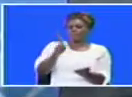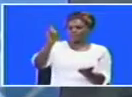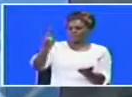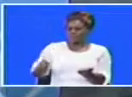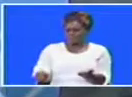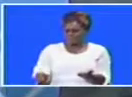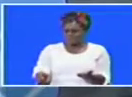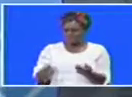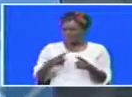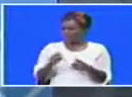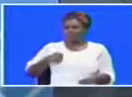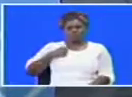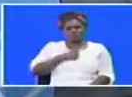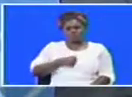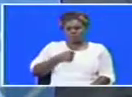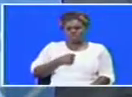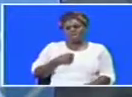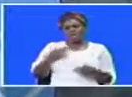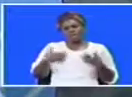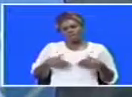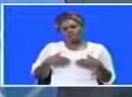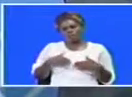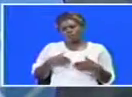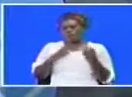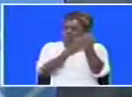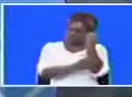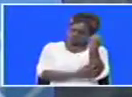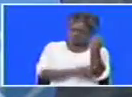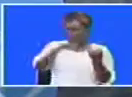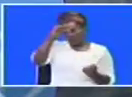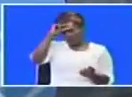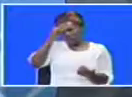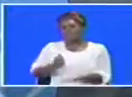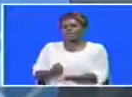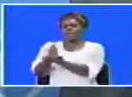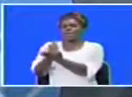The unfortunate people in the society, the government should come in, fill up the